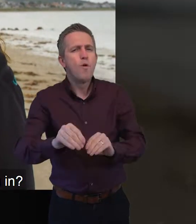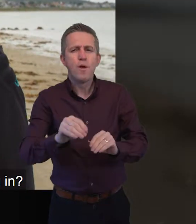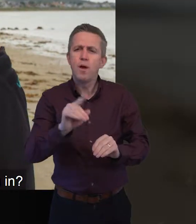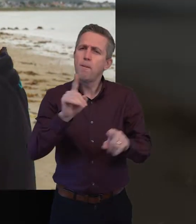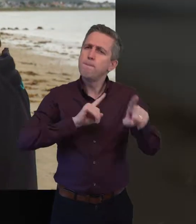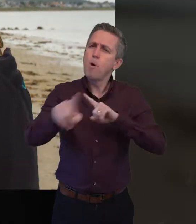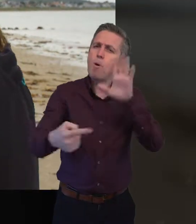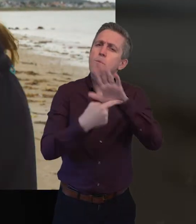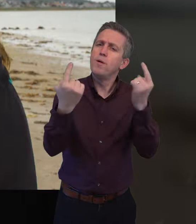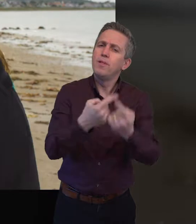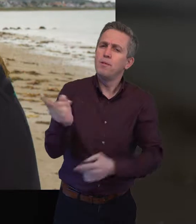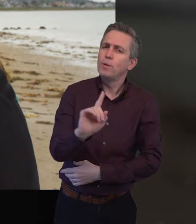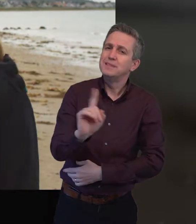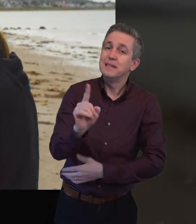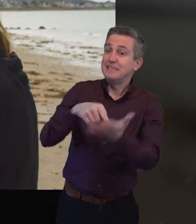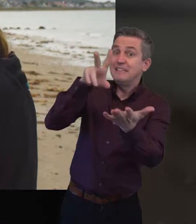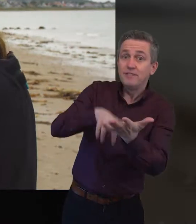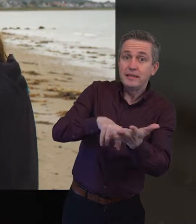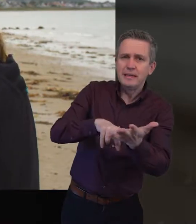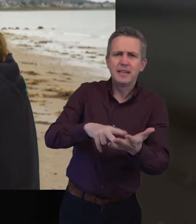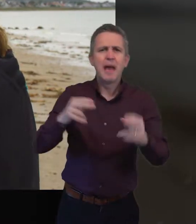need when moving in? Telly.